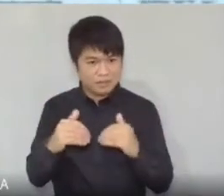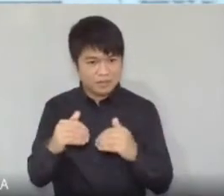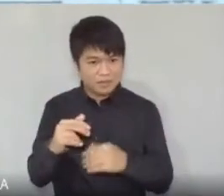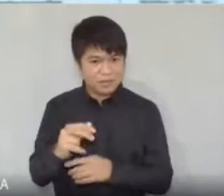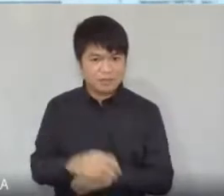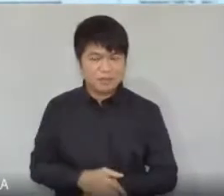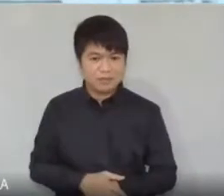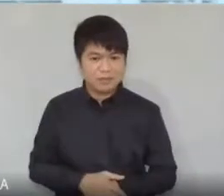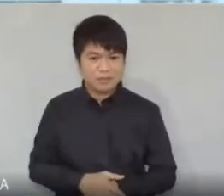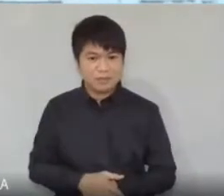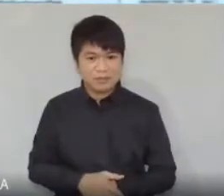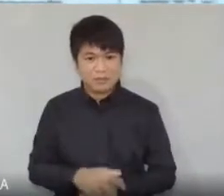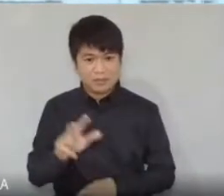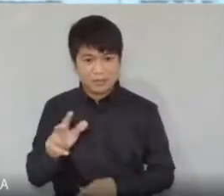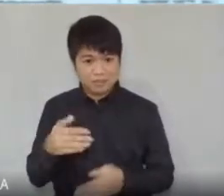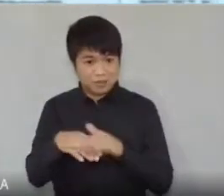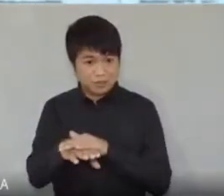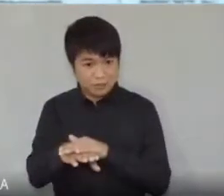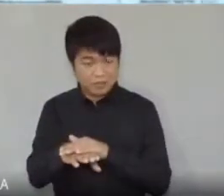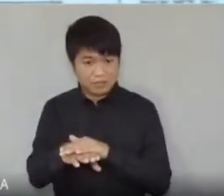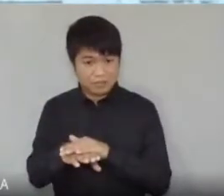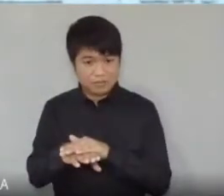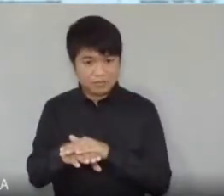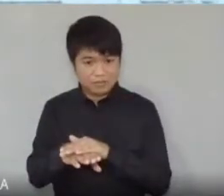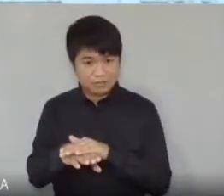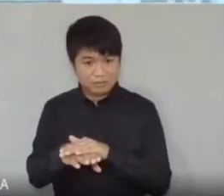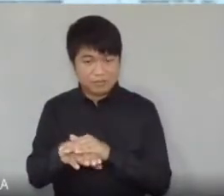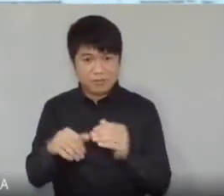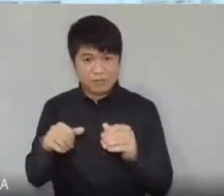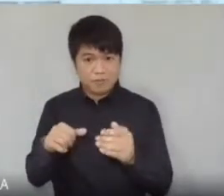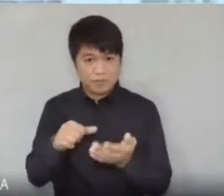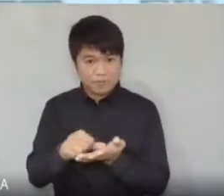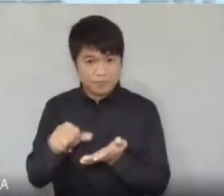and caring community. So this telemedicine